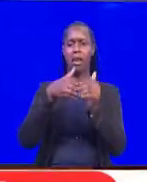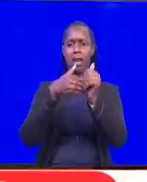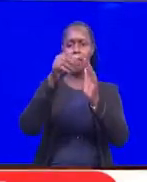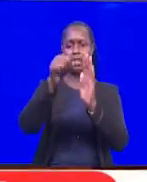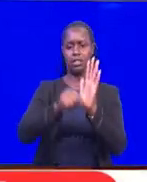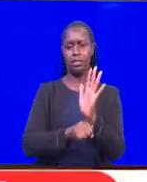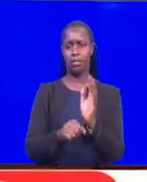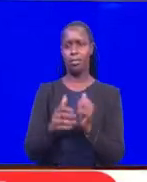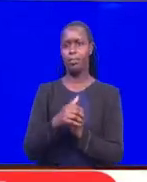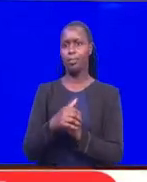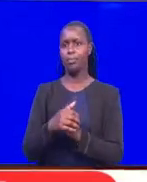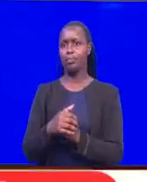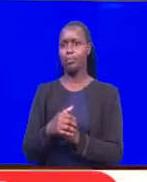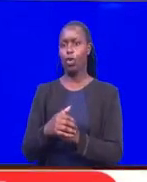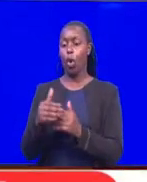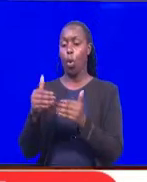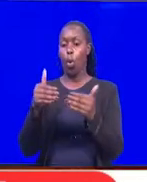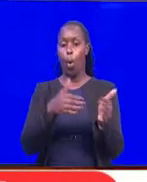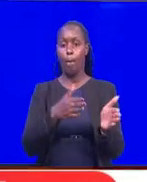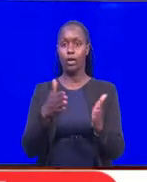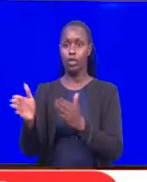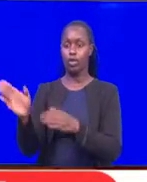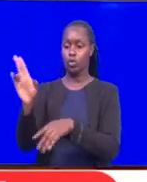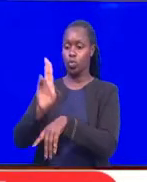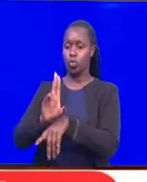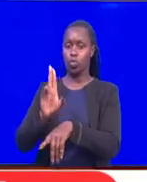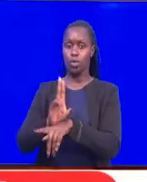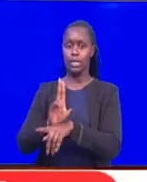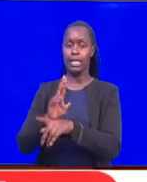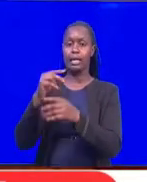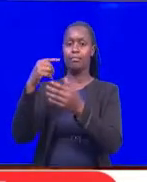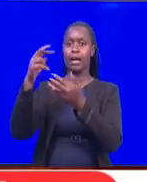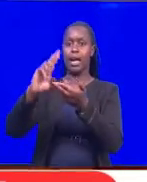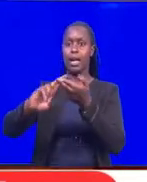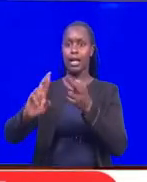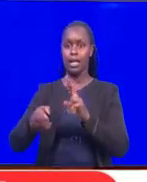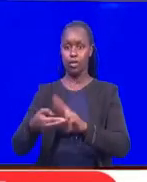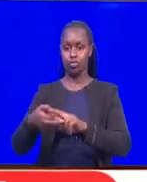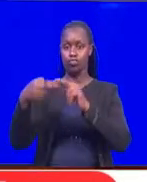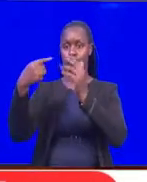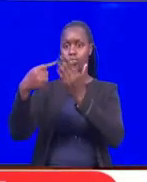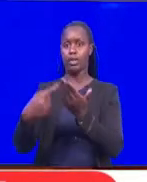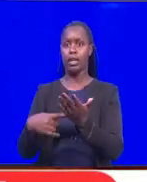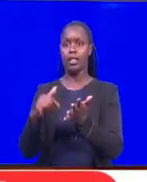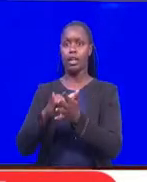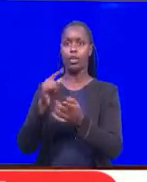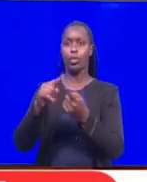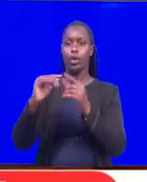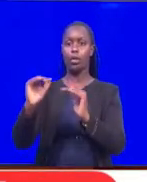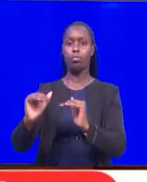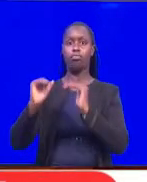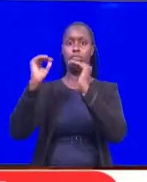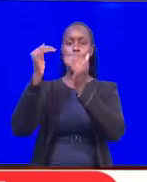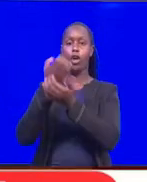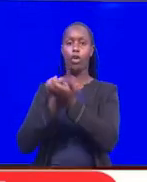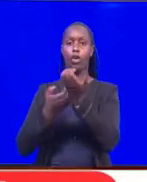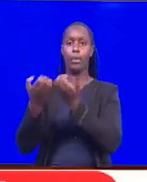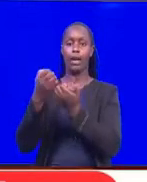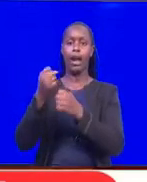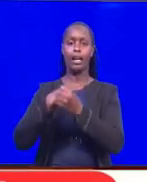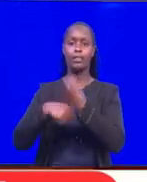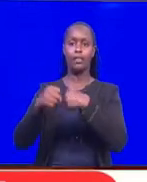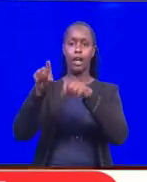an opportunity, I'll use bilateral relations to foster economic activities and very many other